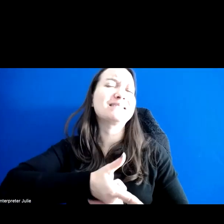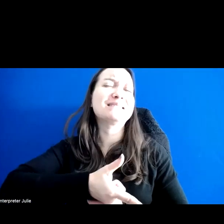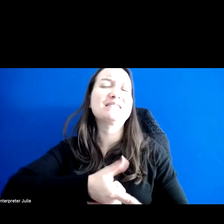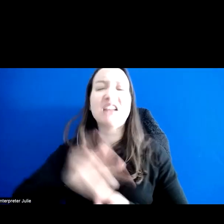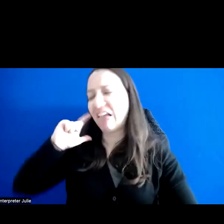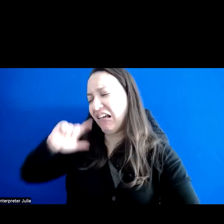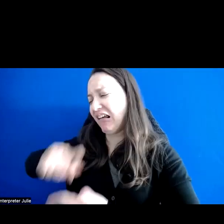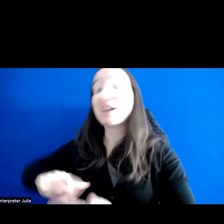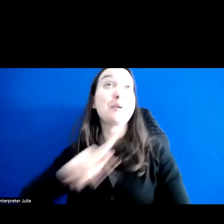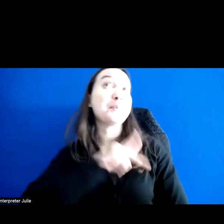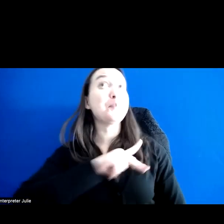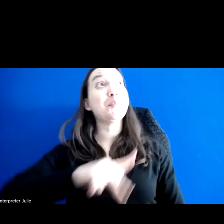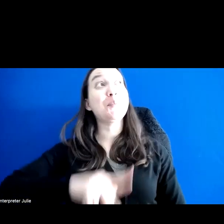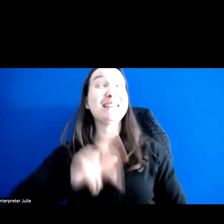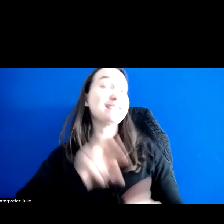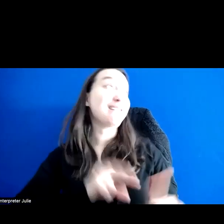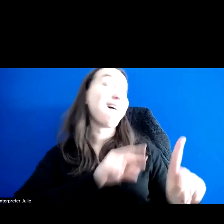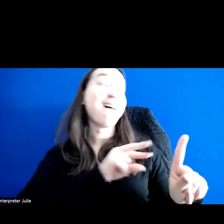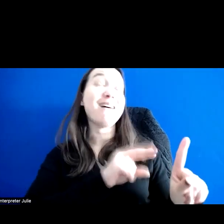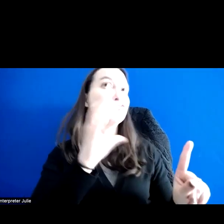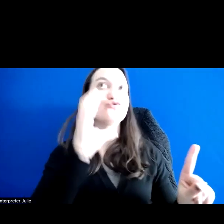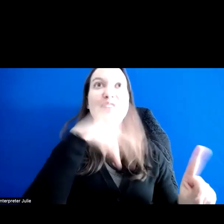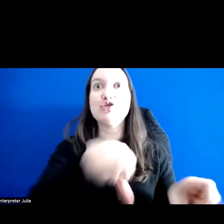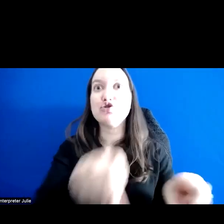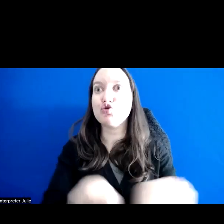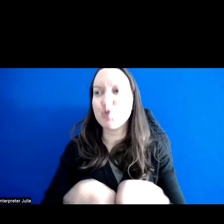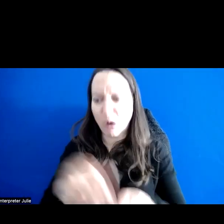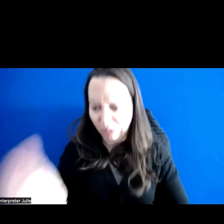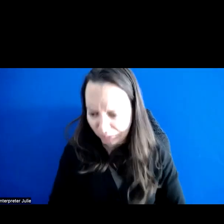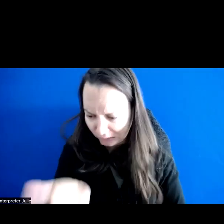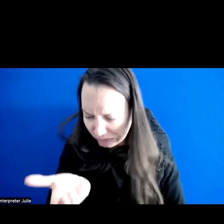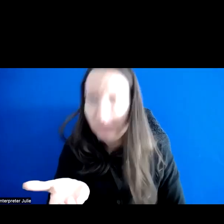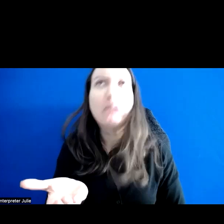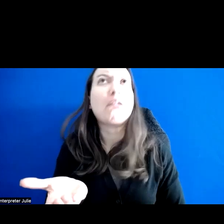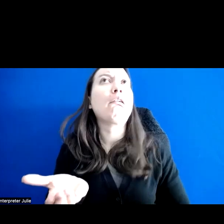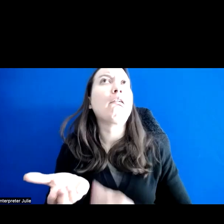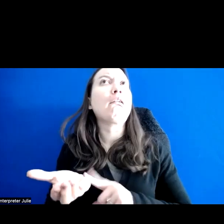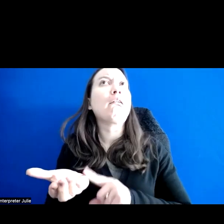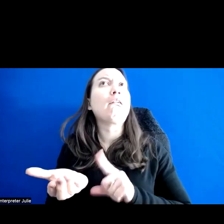who discovers the Prince Charming, the strange magical shoe, the slipper,